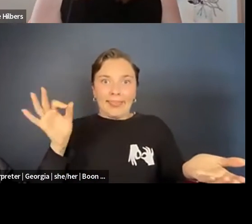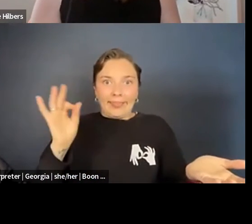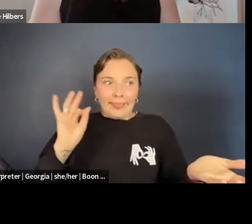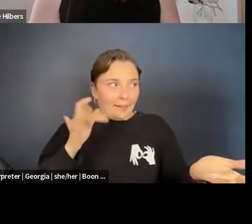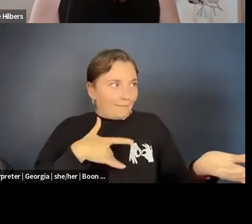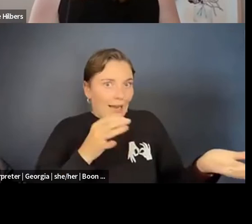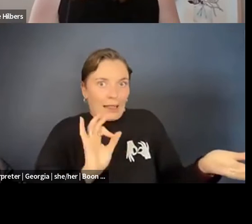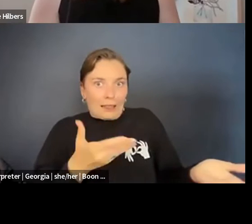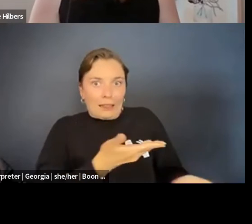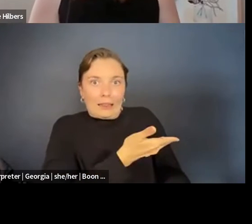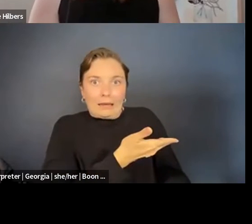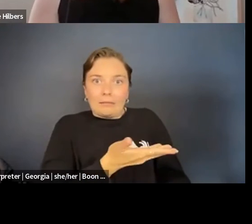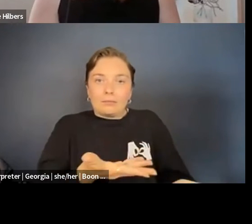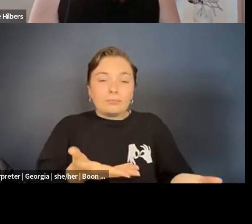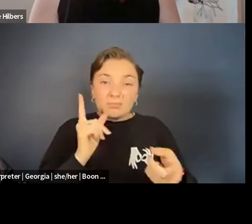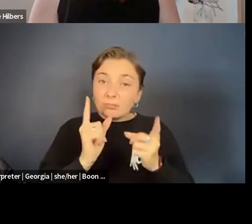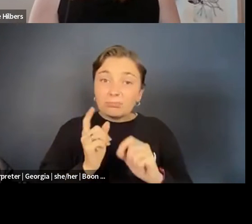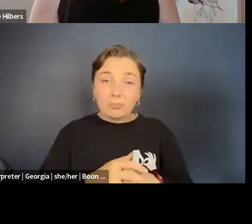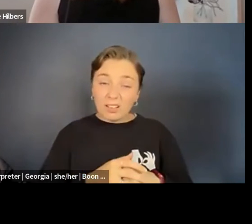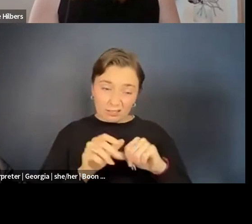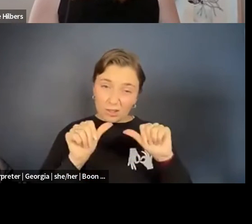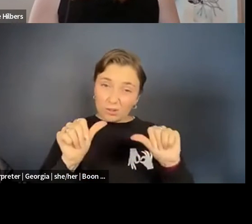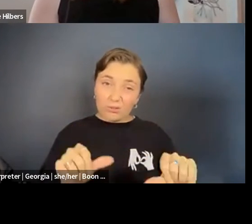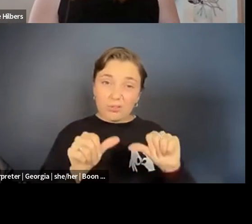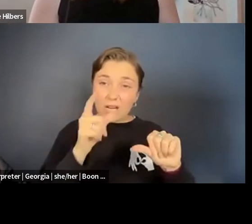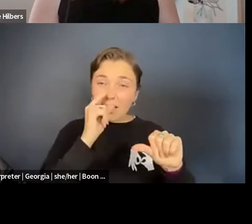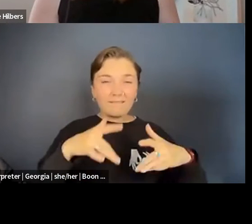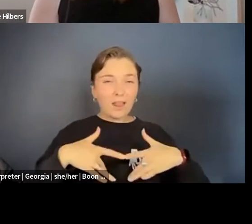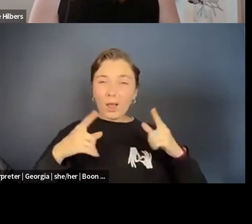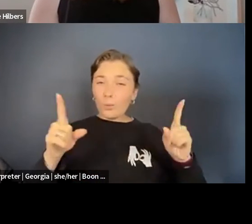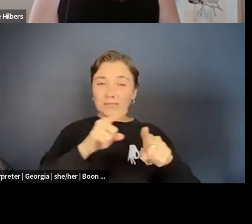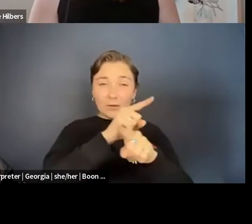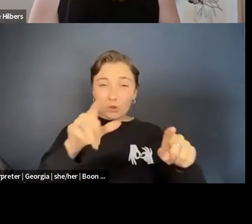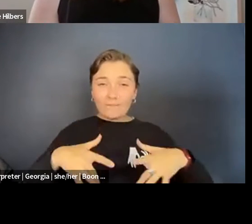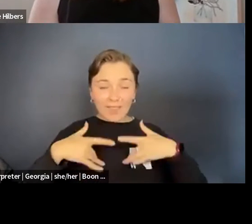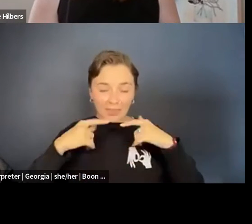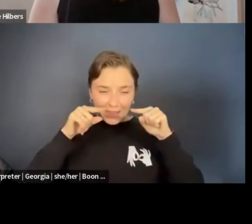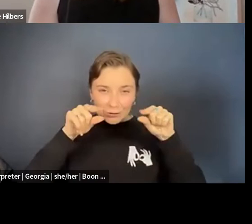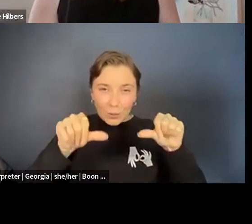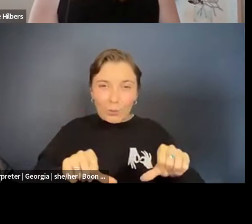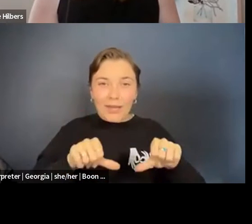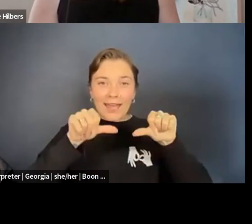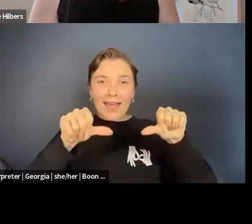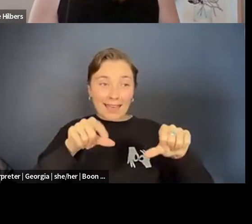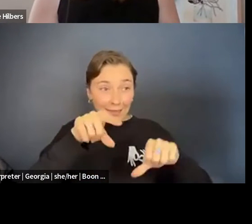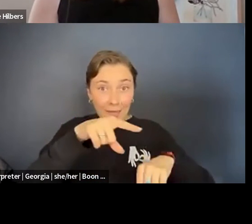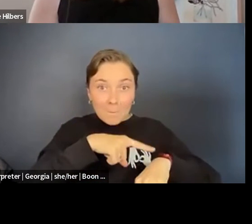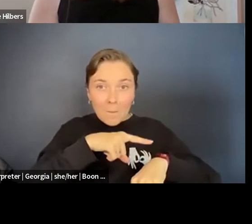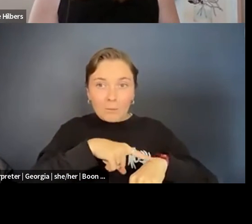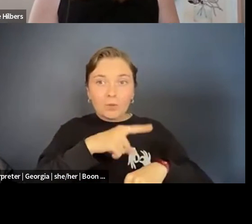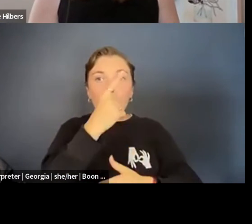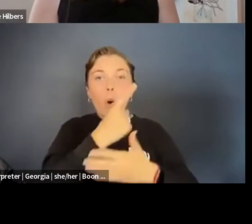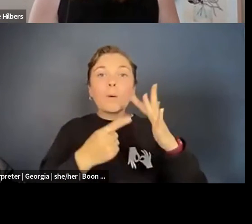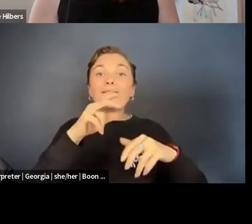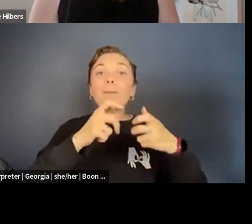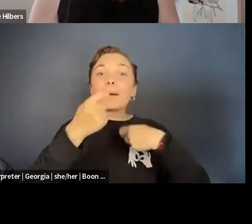anything. And it's okay to feel whatever you're feeling in that moment, unless it's an issue